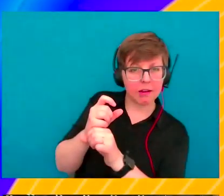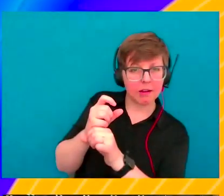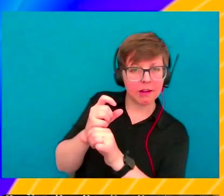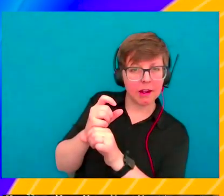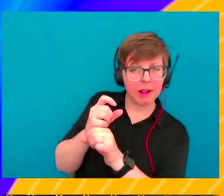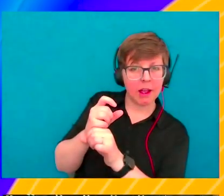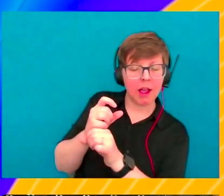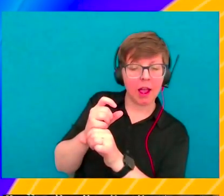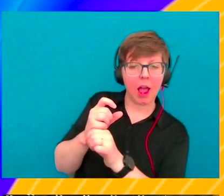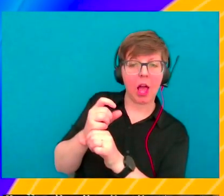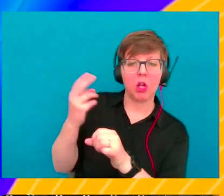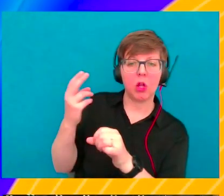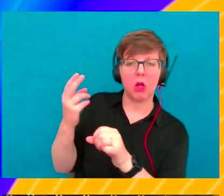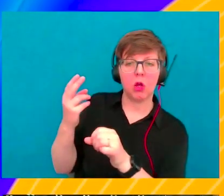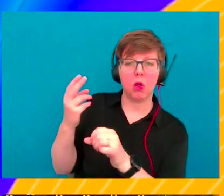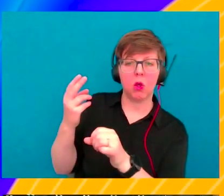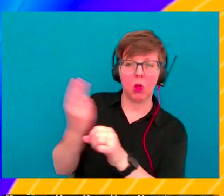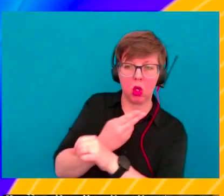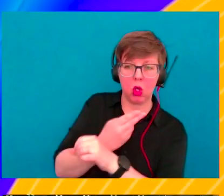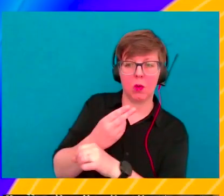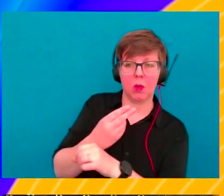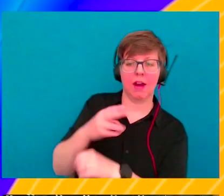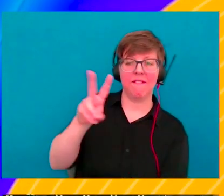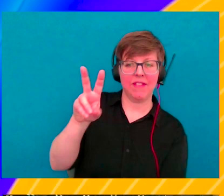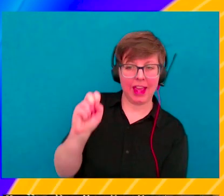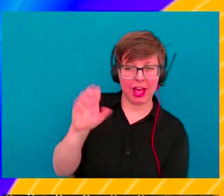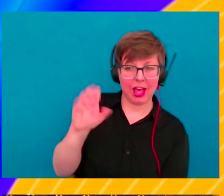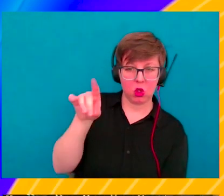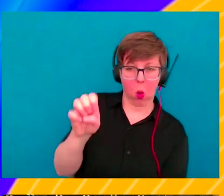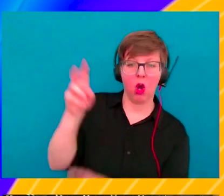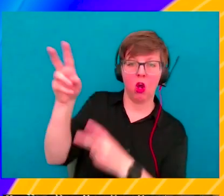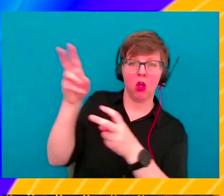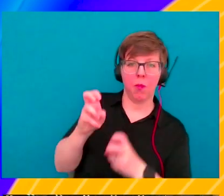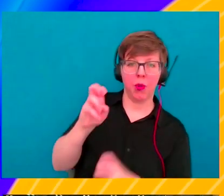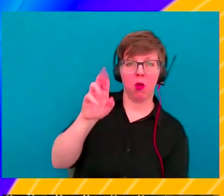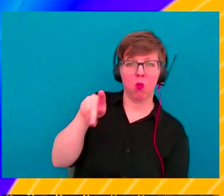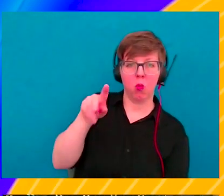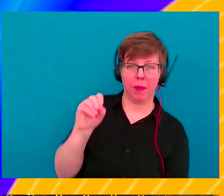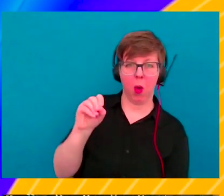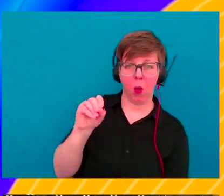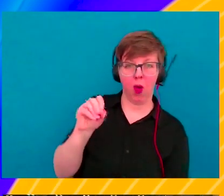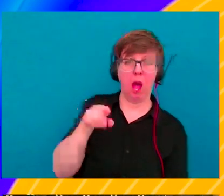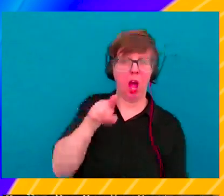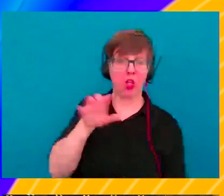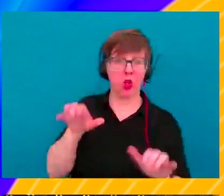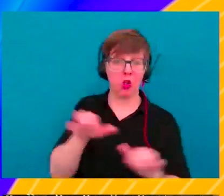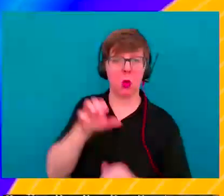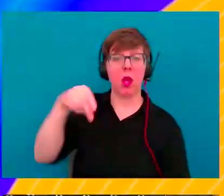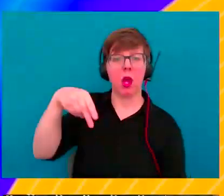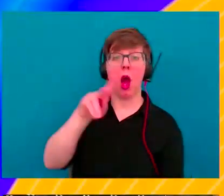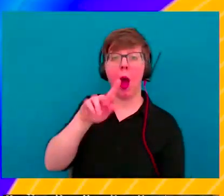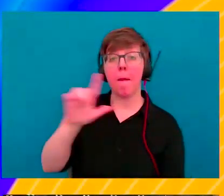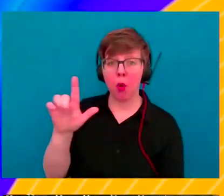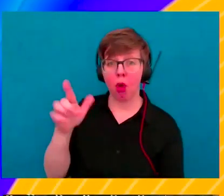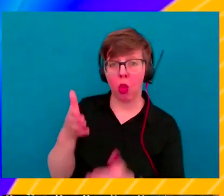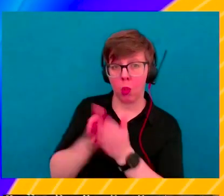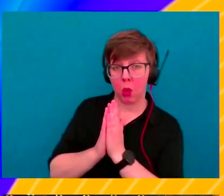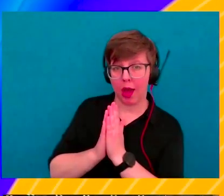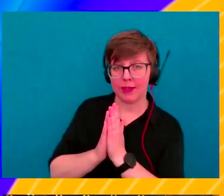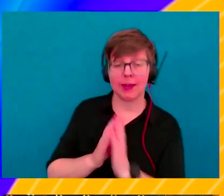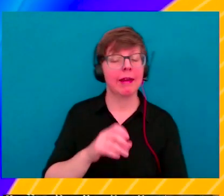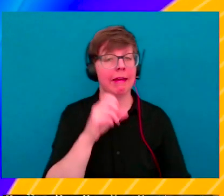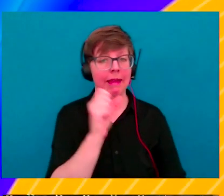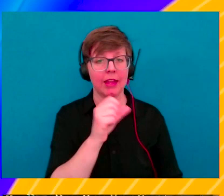down the repo, and you're basically doing a pull request right now. That's right. And it pulled more than just pulled down the repo. It actually set up